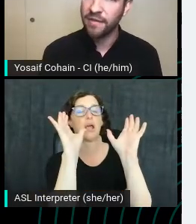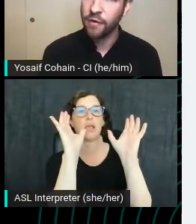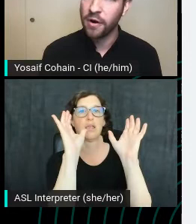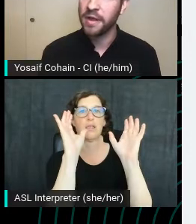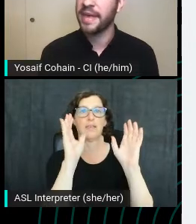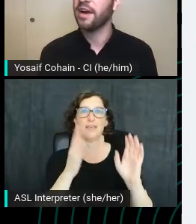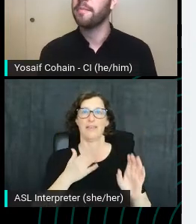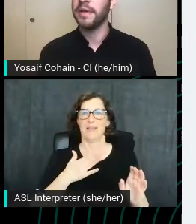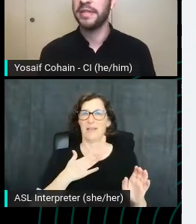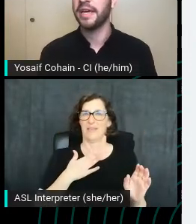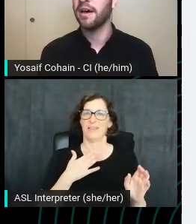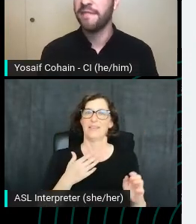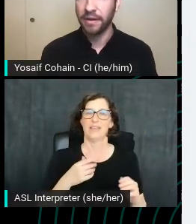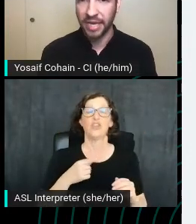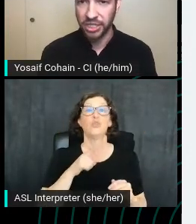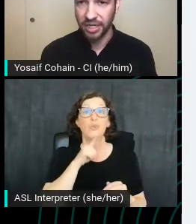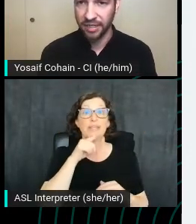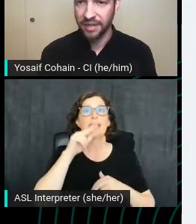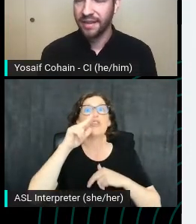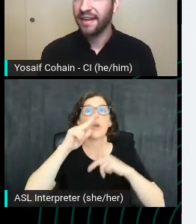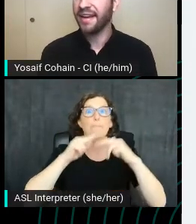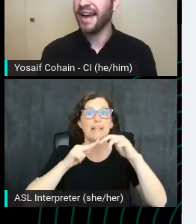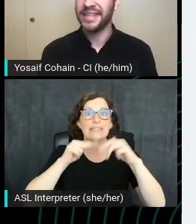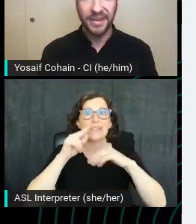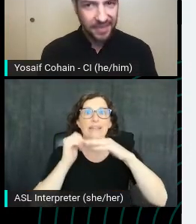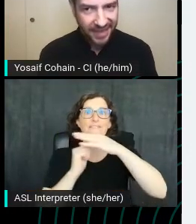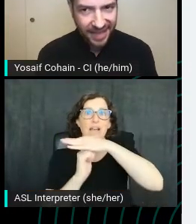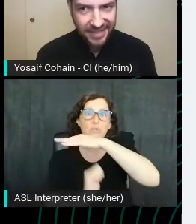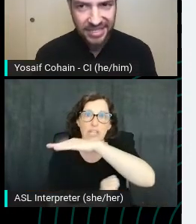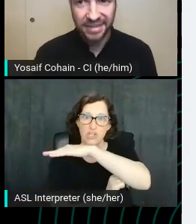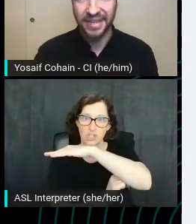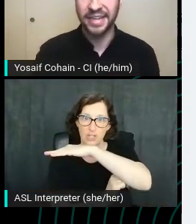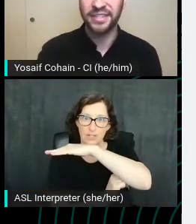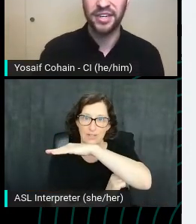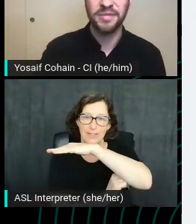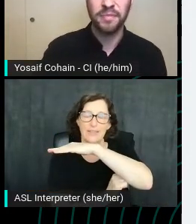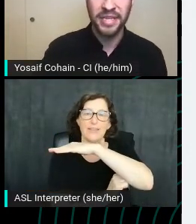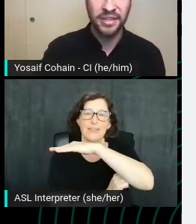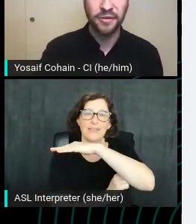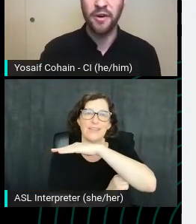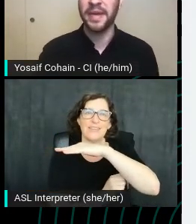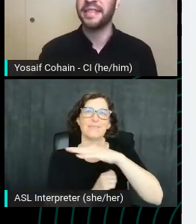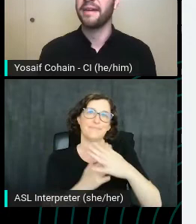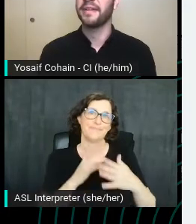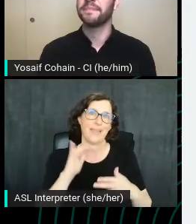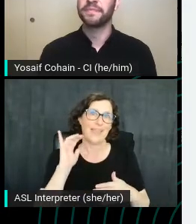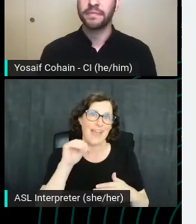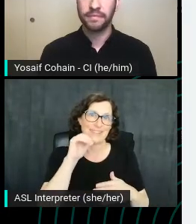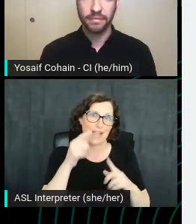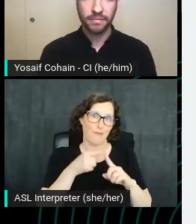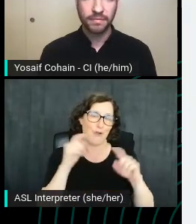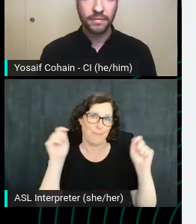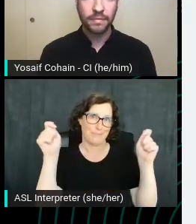my metaphor, they are building a foundation. I don't think that's a cheerleading term, so please don't quote me on that one.